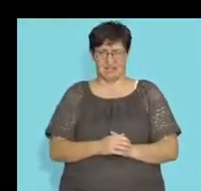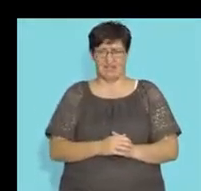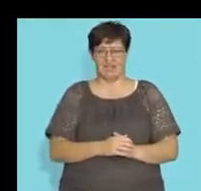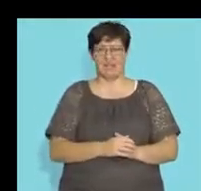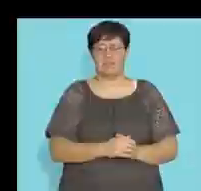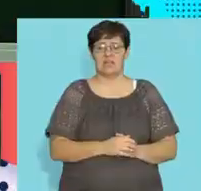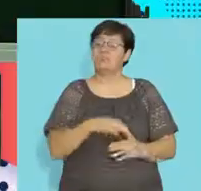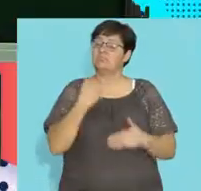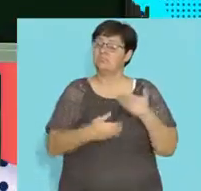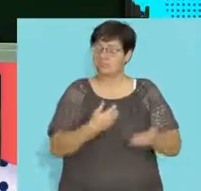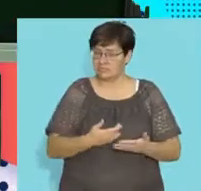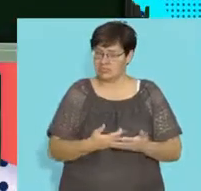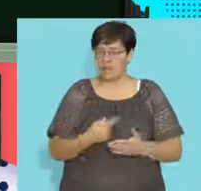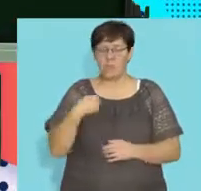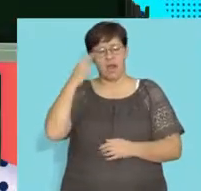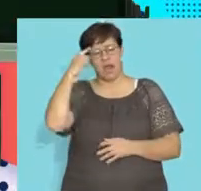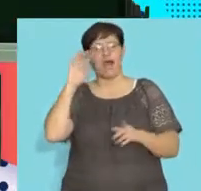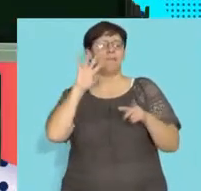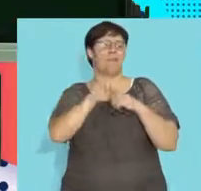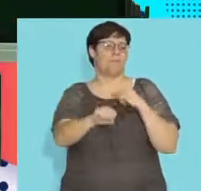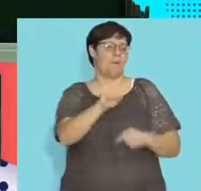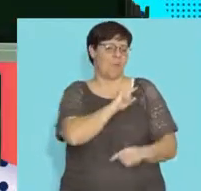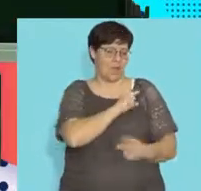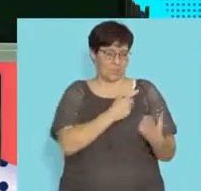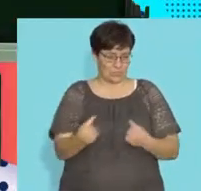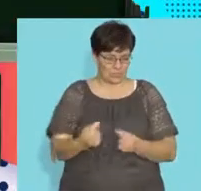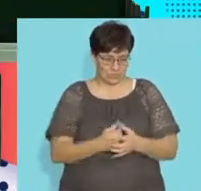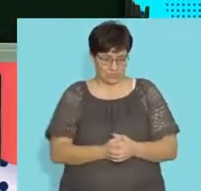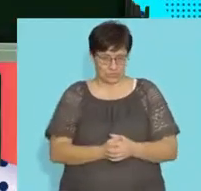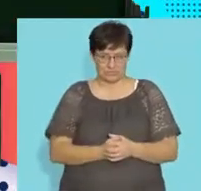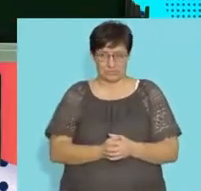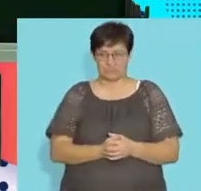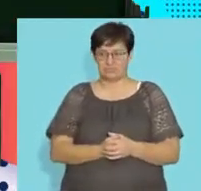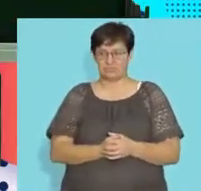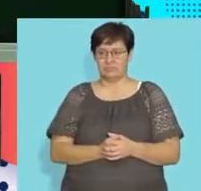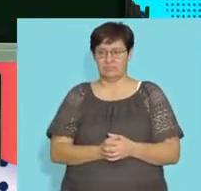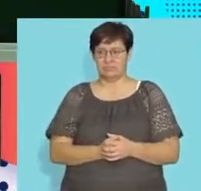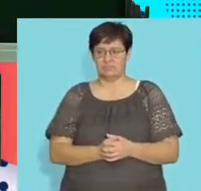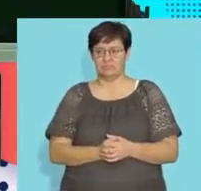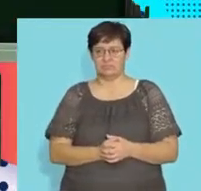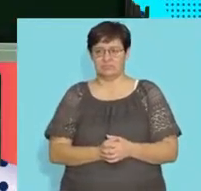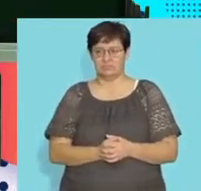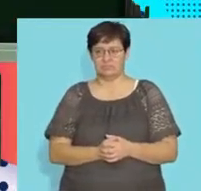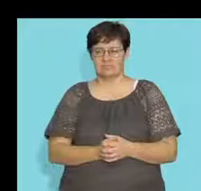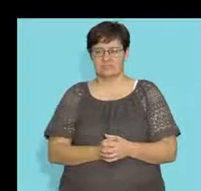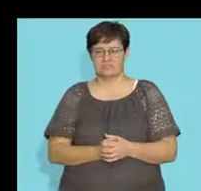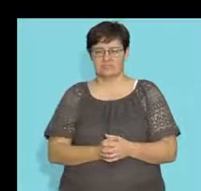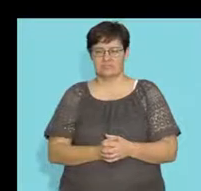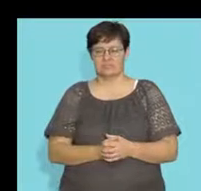about that, and as we go on, you might figure out what the reason for that is.